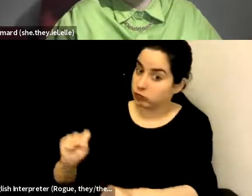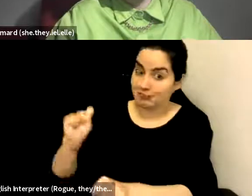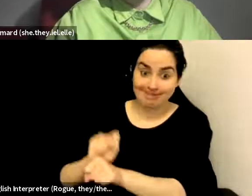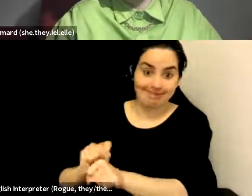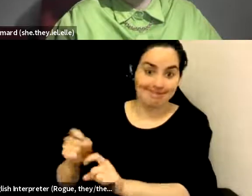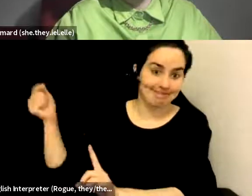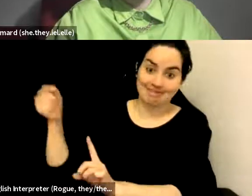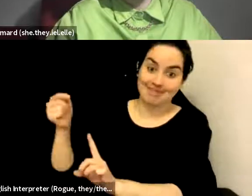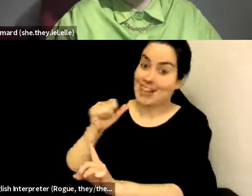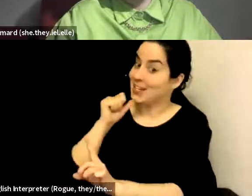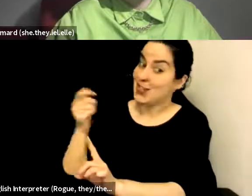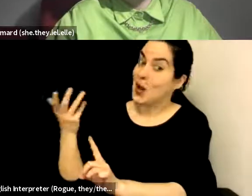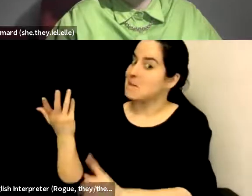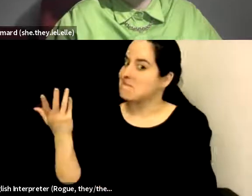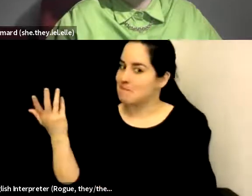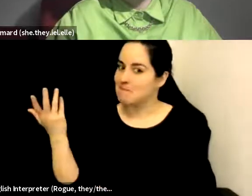probably not great.